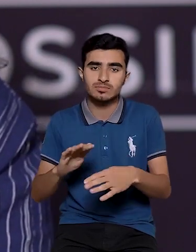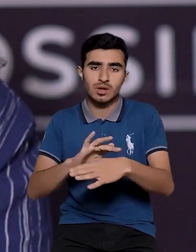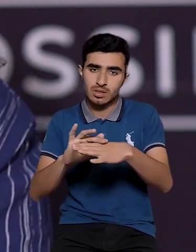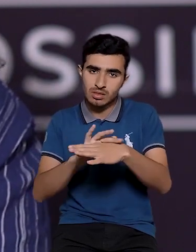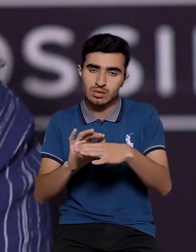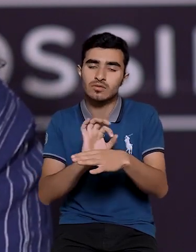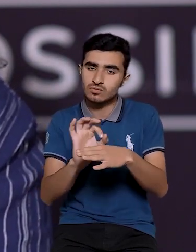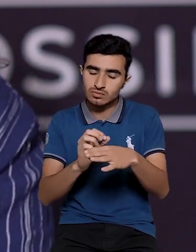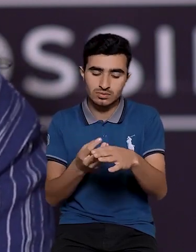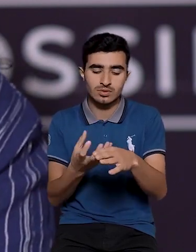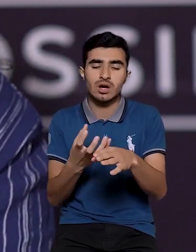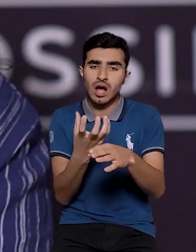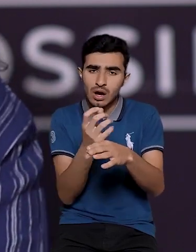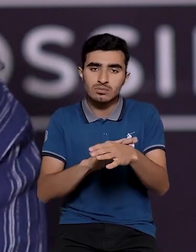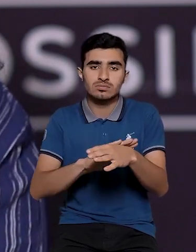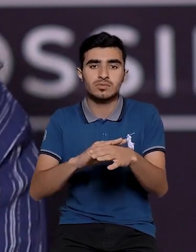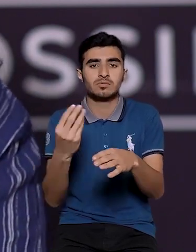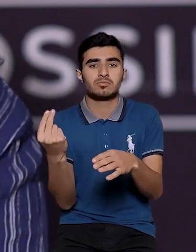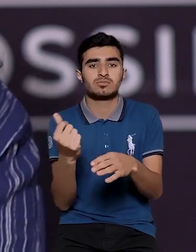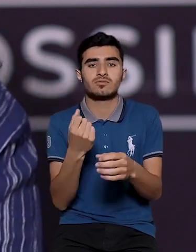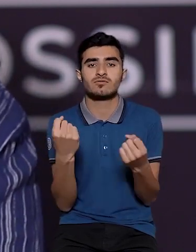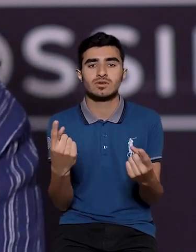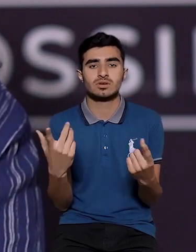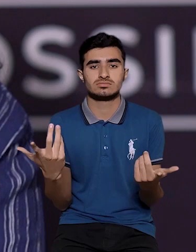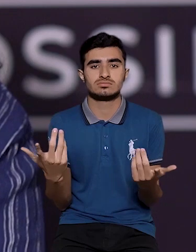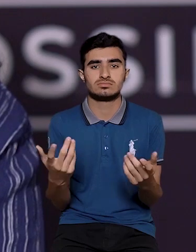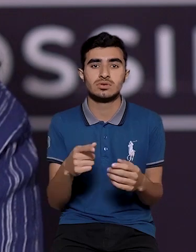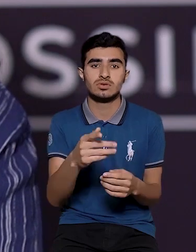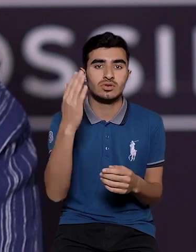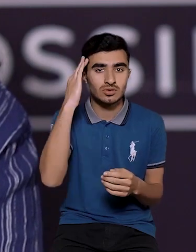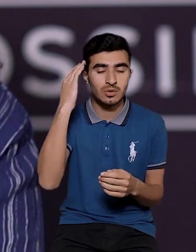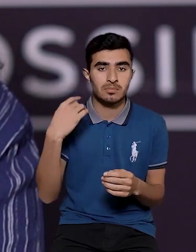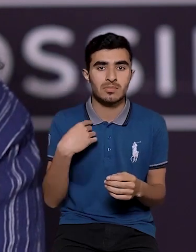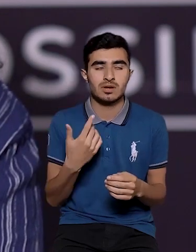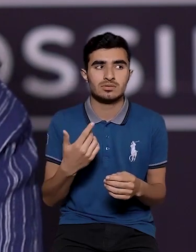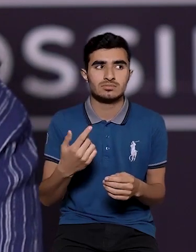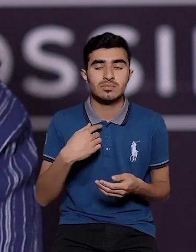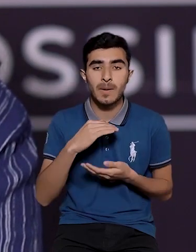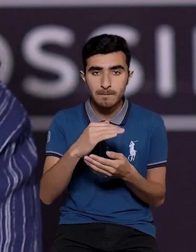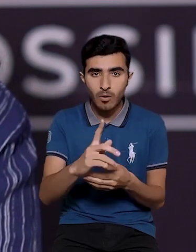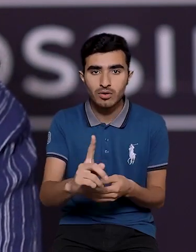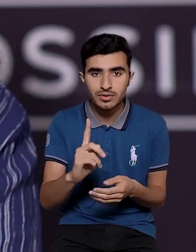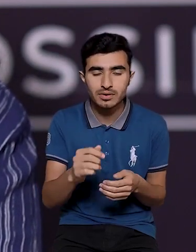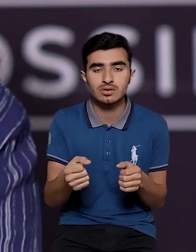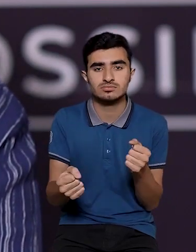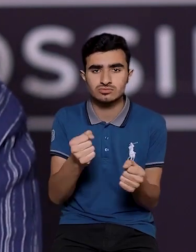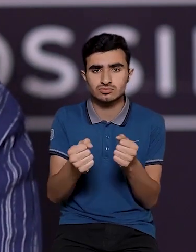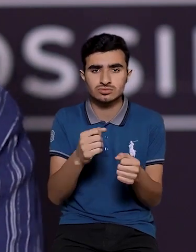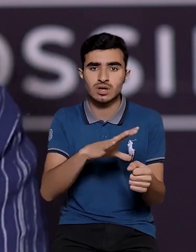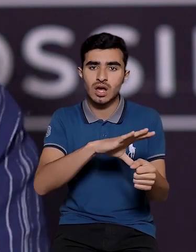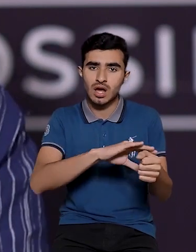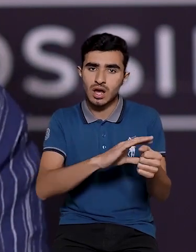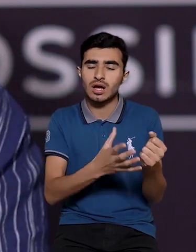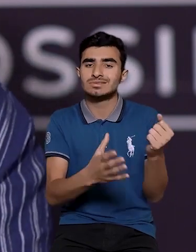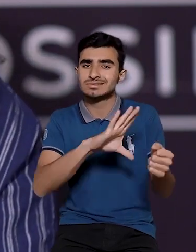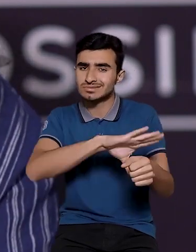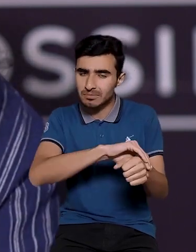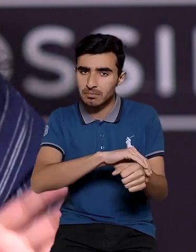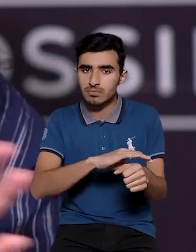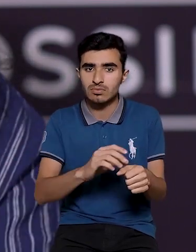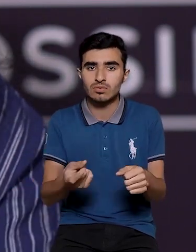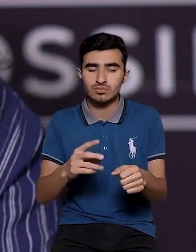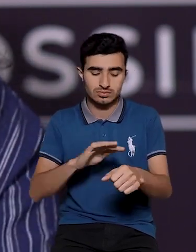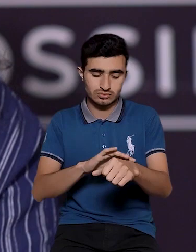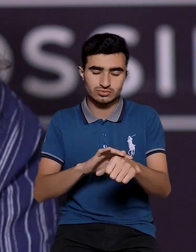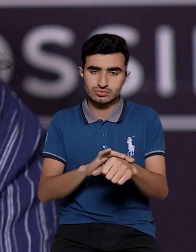gets a wound, a cut, a scrape, I apply Manuka honey, and it, you know, it doesn't get infected. In fact, my daughter once, she